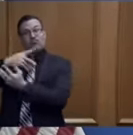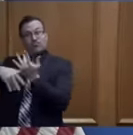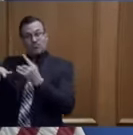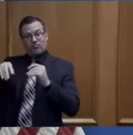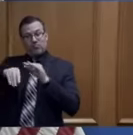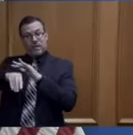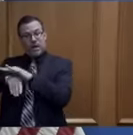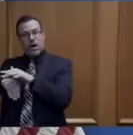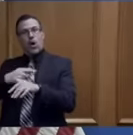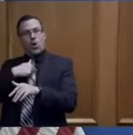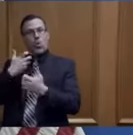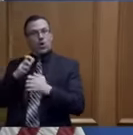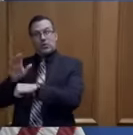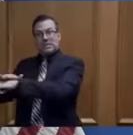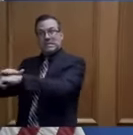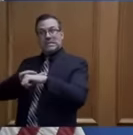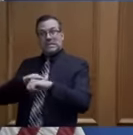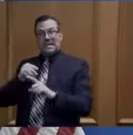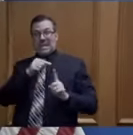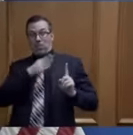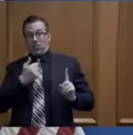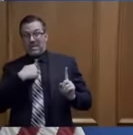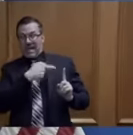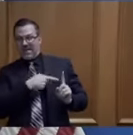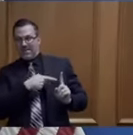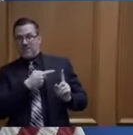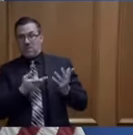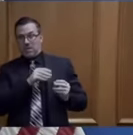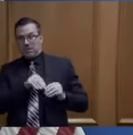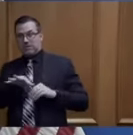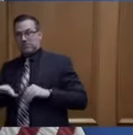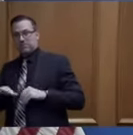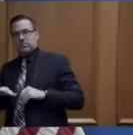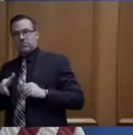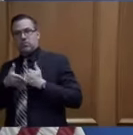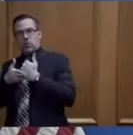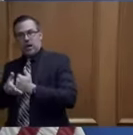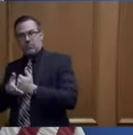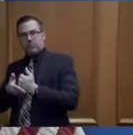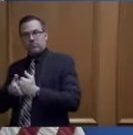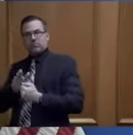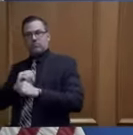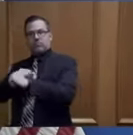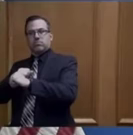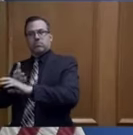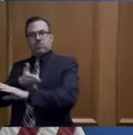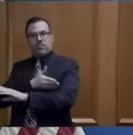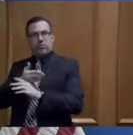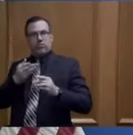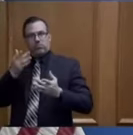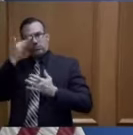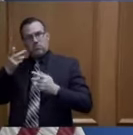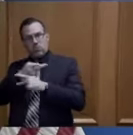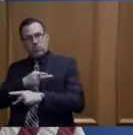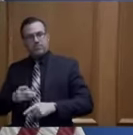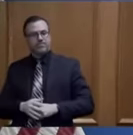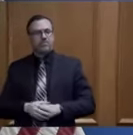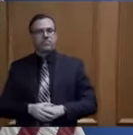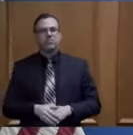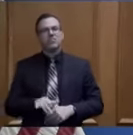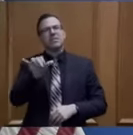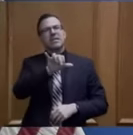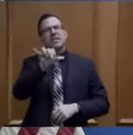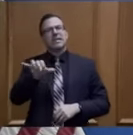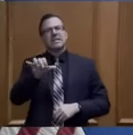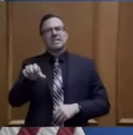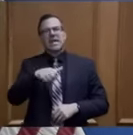for patients and to reduce risk of infections for the population at large. Just like we do with many